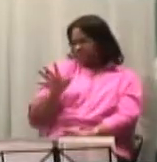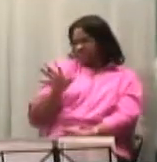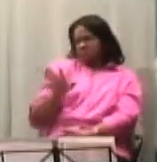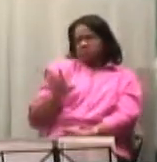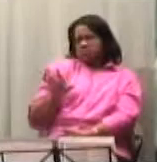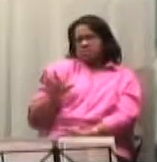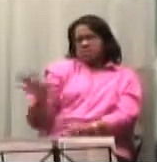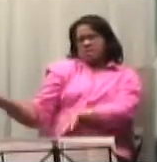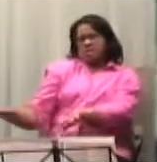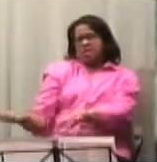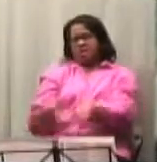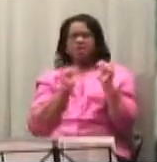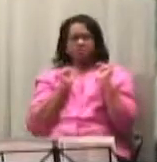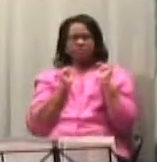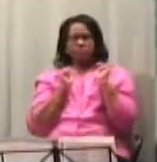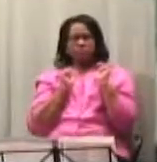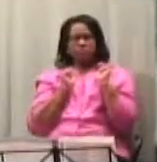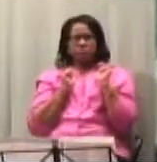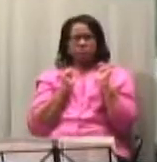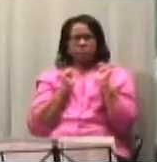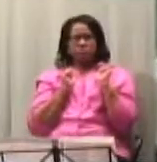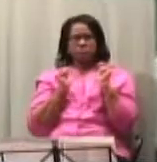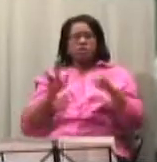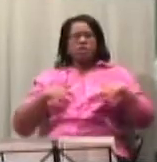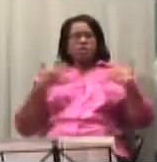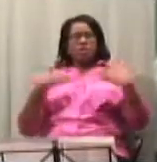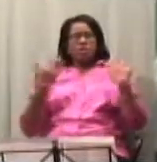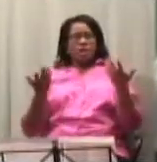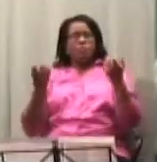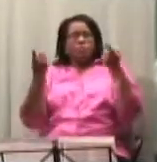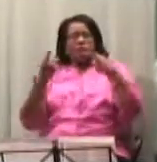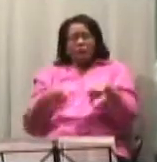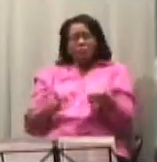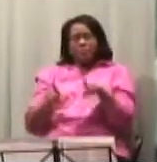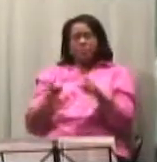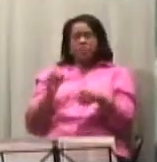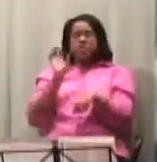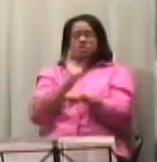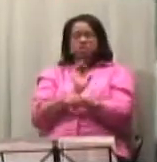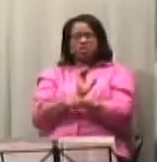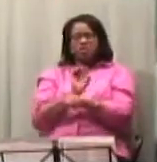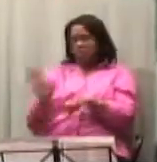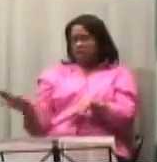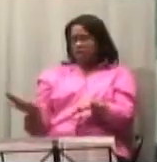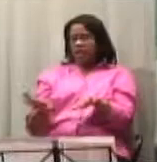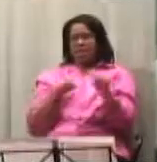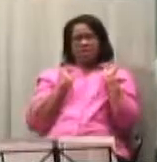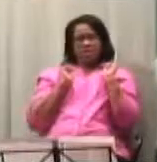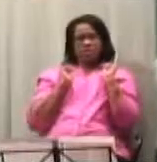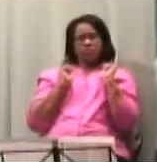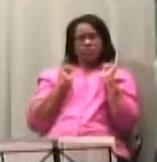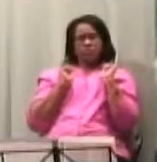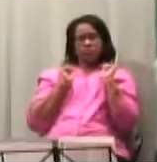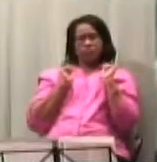they are not very happy with things happening in our church, in our communities? Are